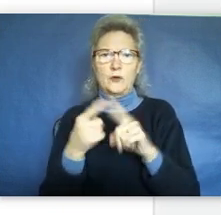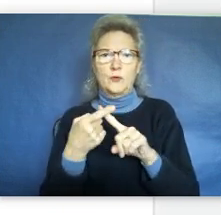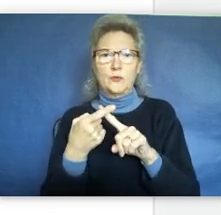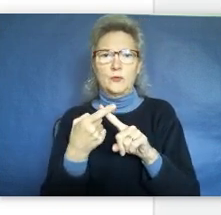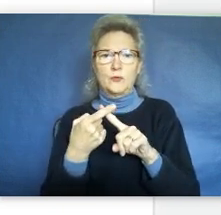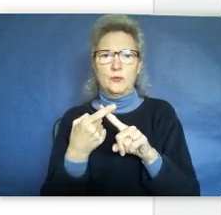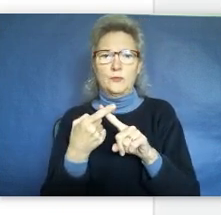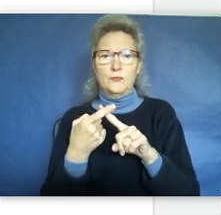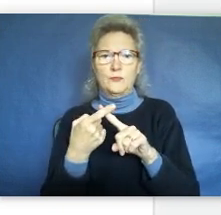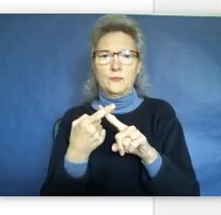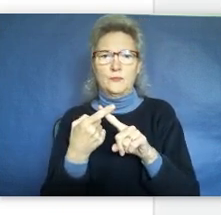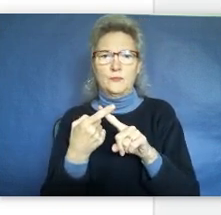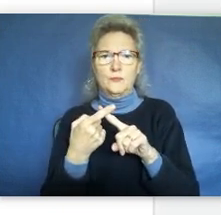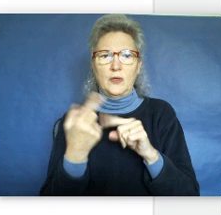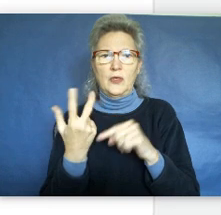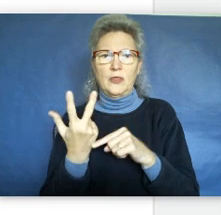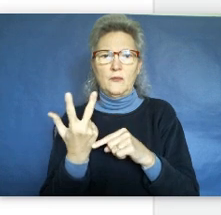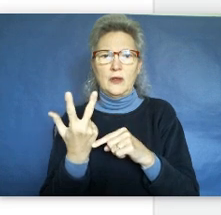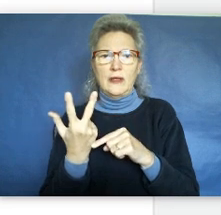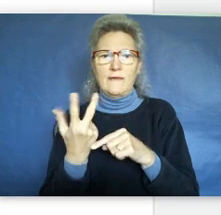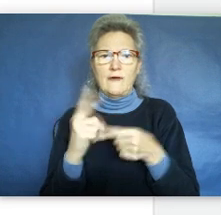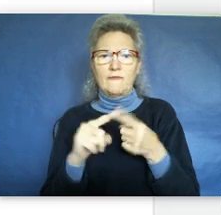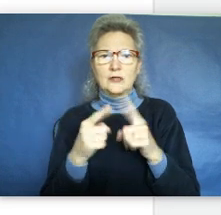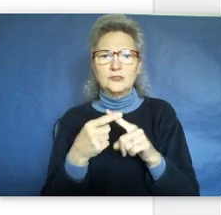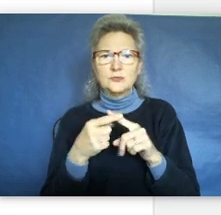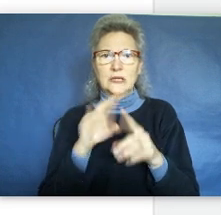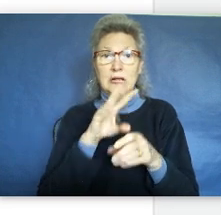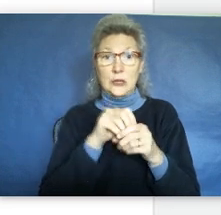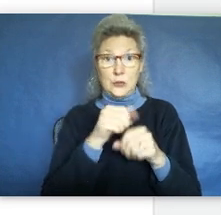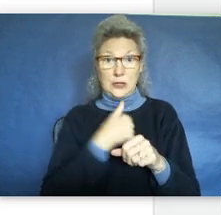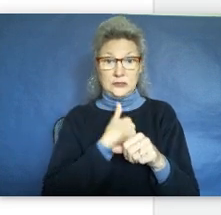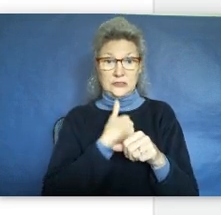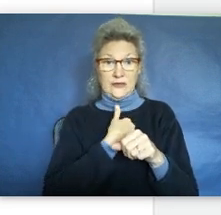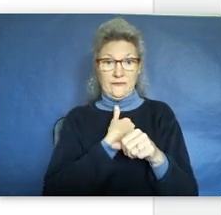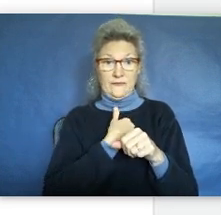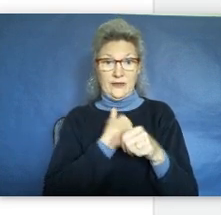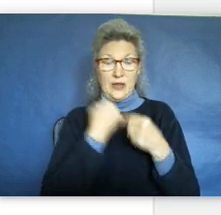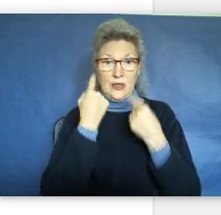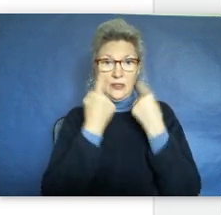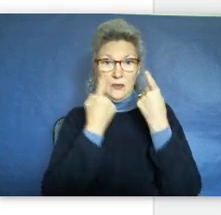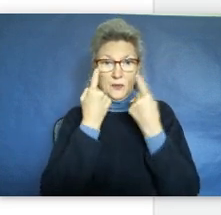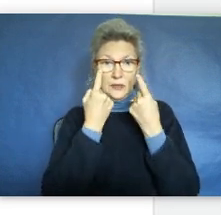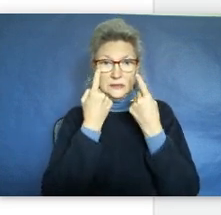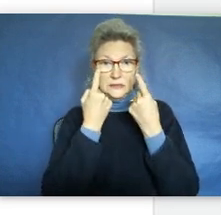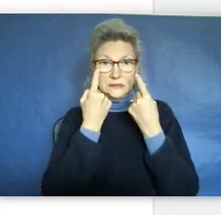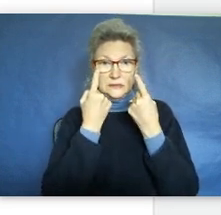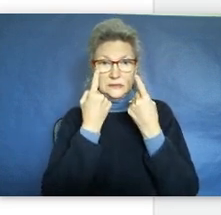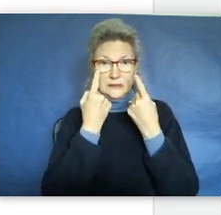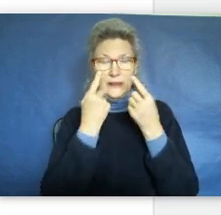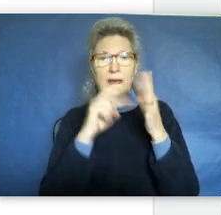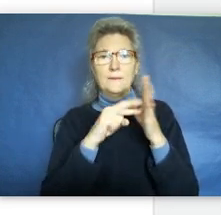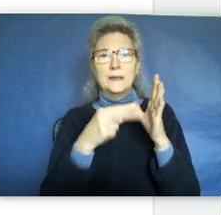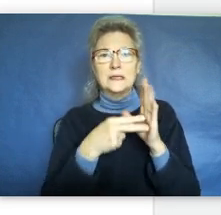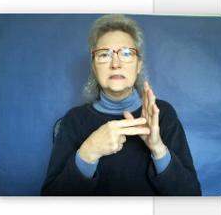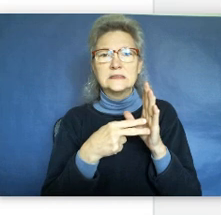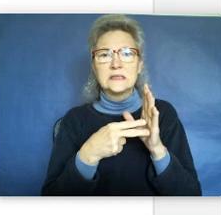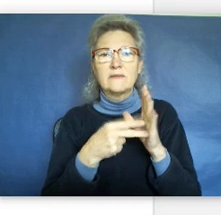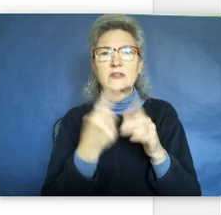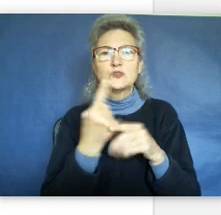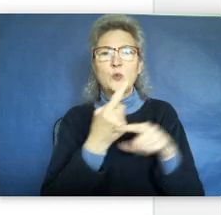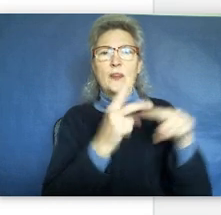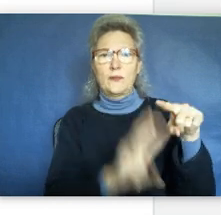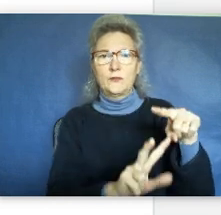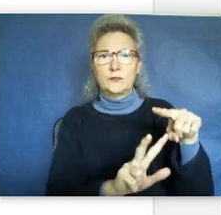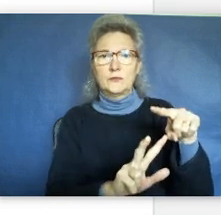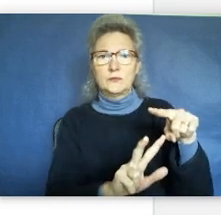this with three of our friends. We have to include ourselves in our thought process here. That means that of this one third